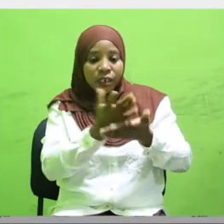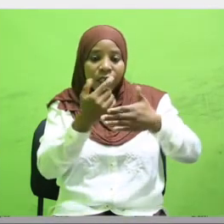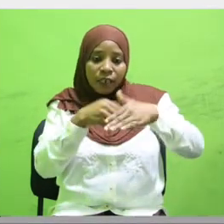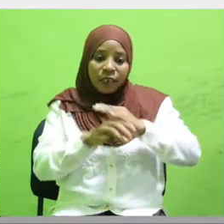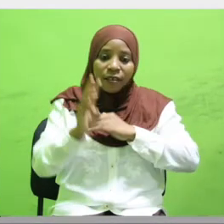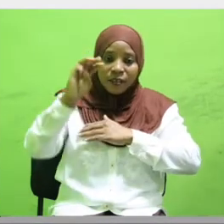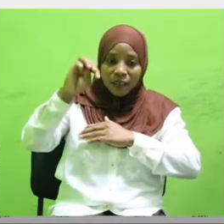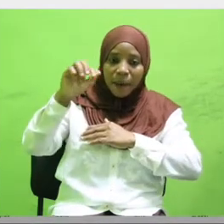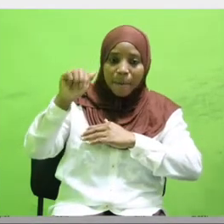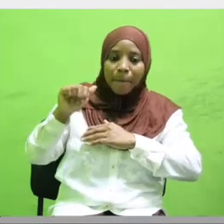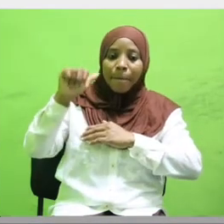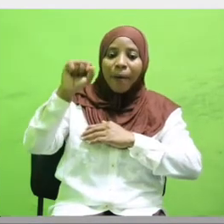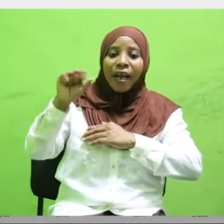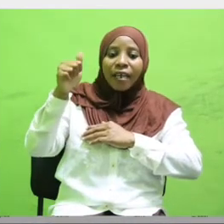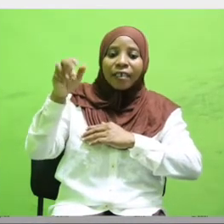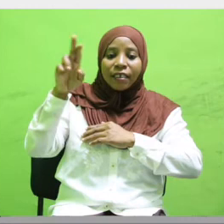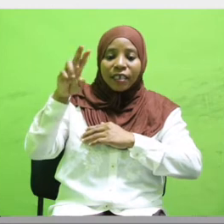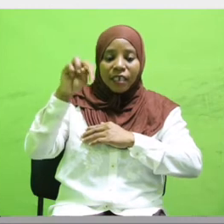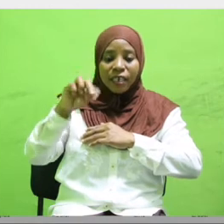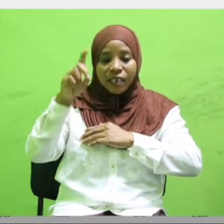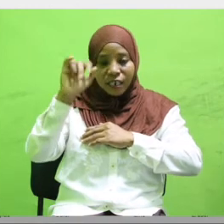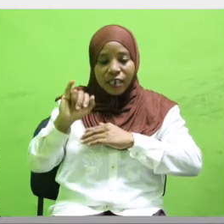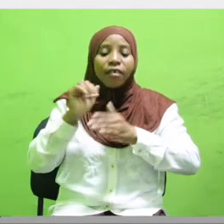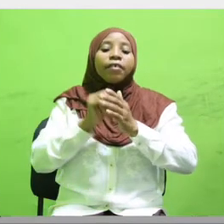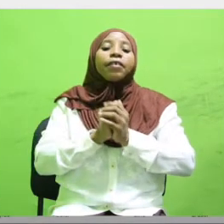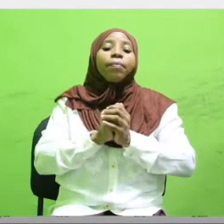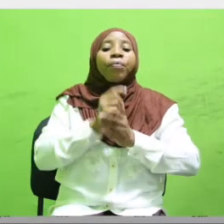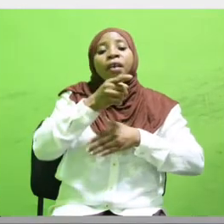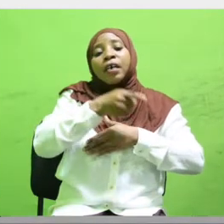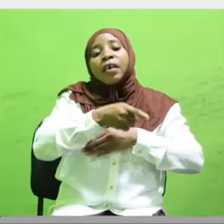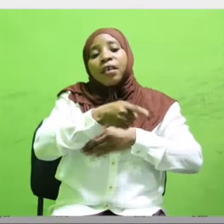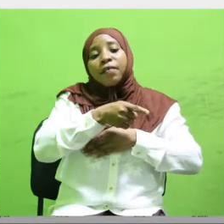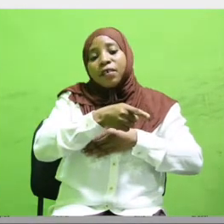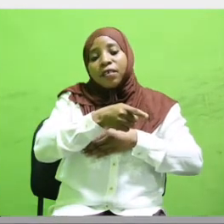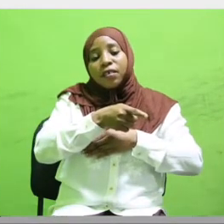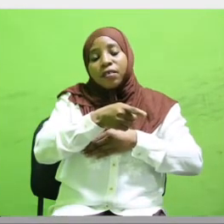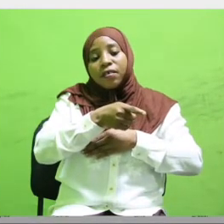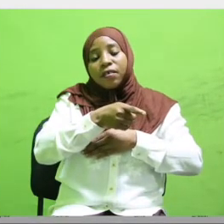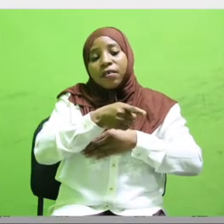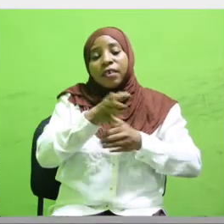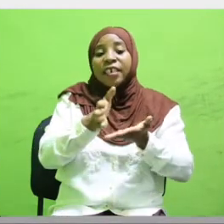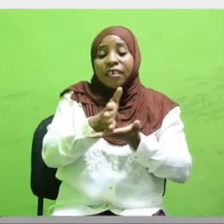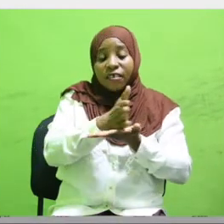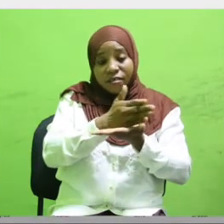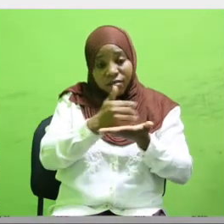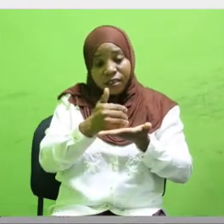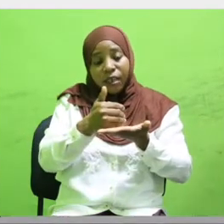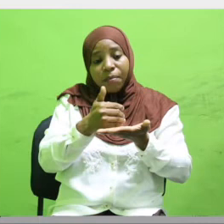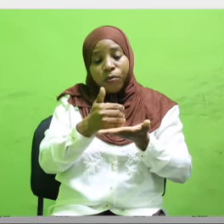lamellae, the stem or the stape, the mycelial threads or the